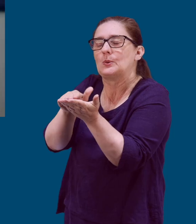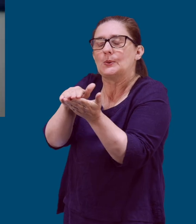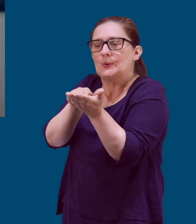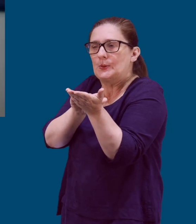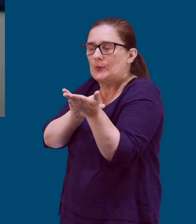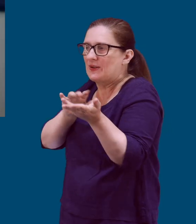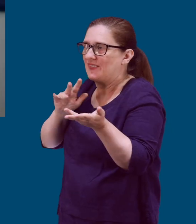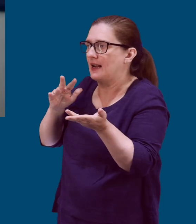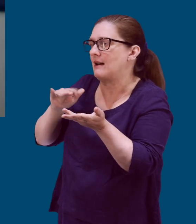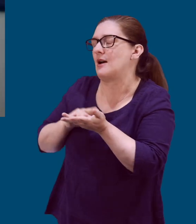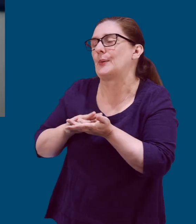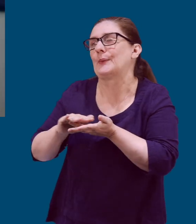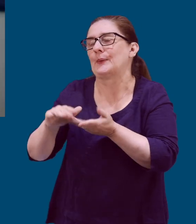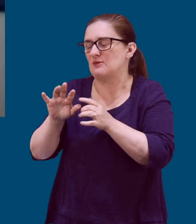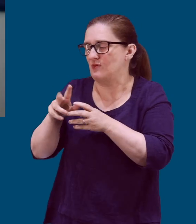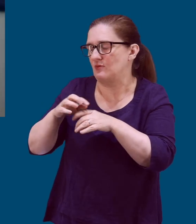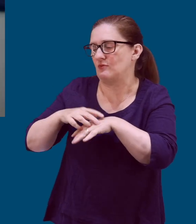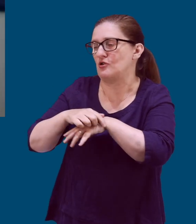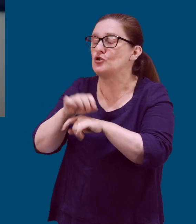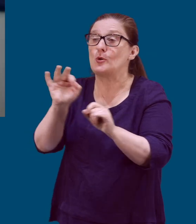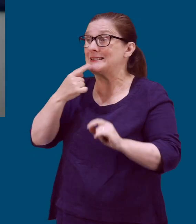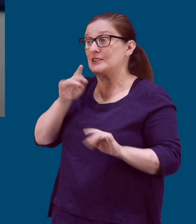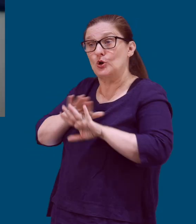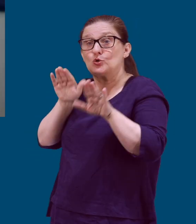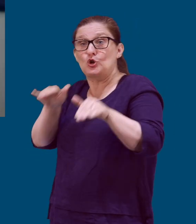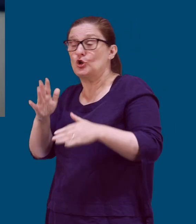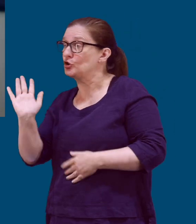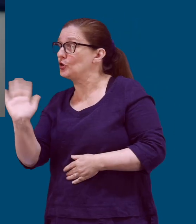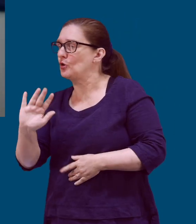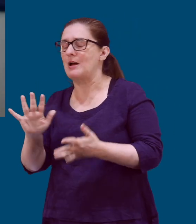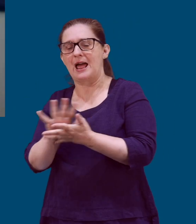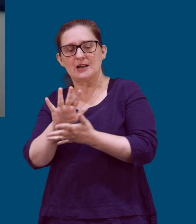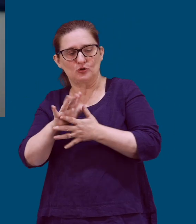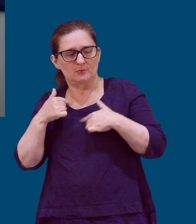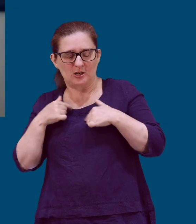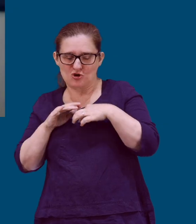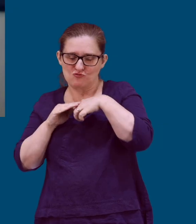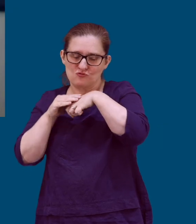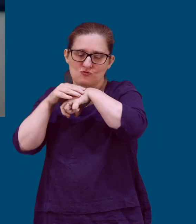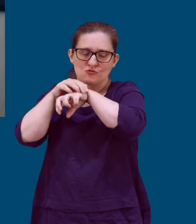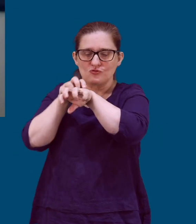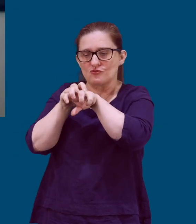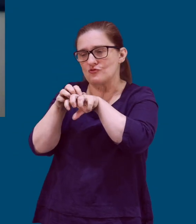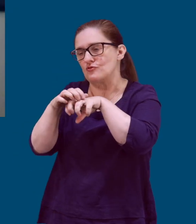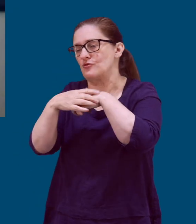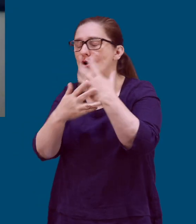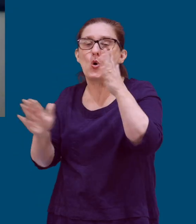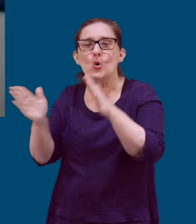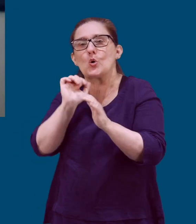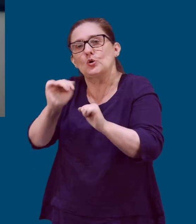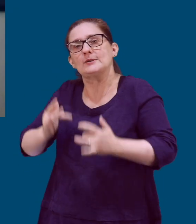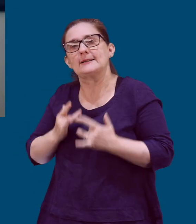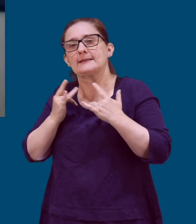tentacle fingers. And nobody says, don't touch. They say, enjoy me with all of your senses. Maybe